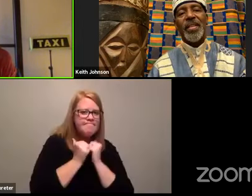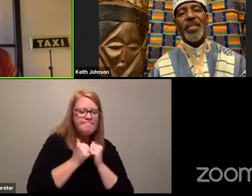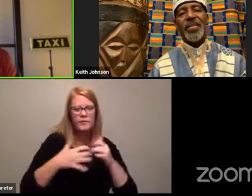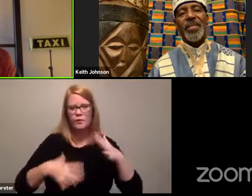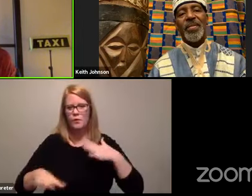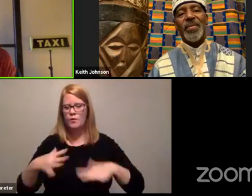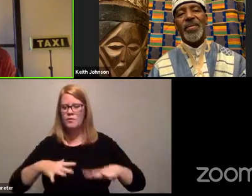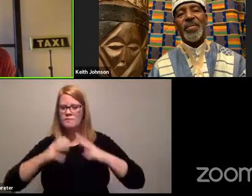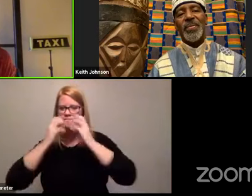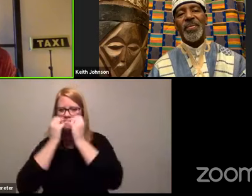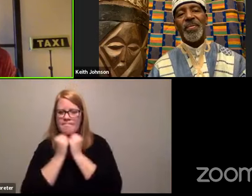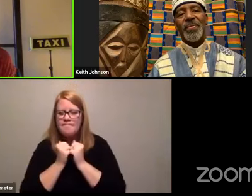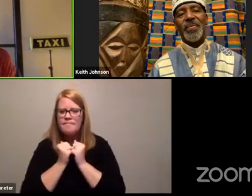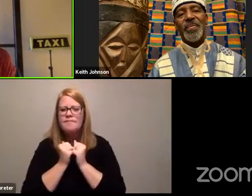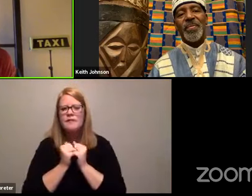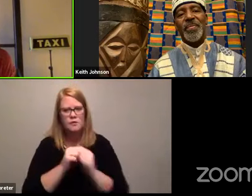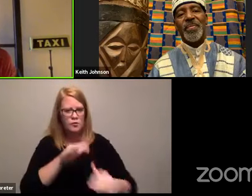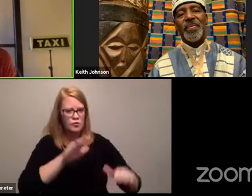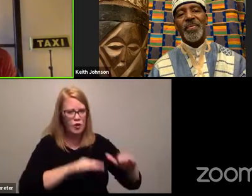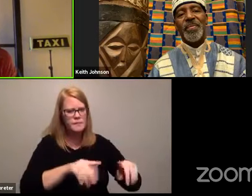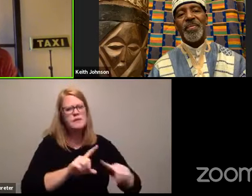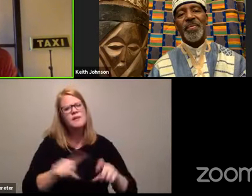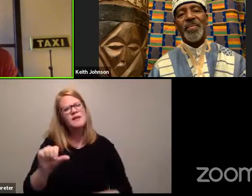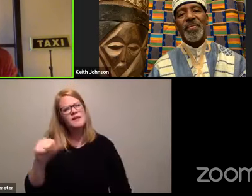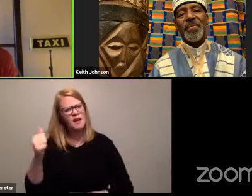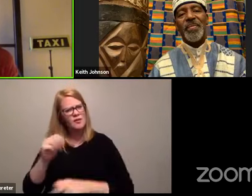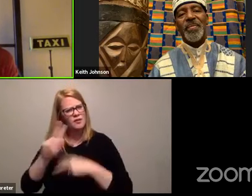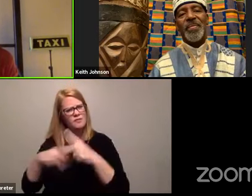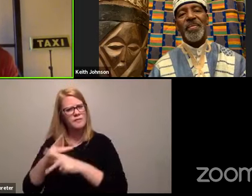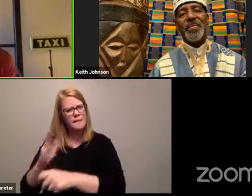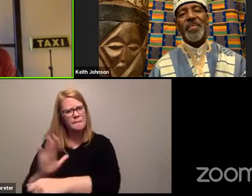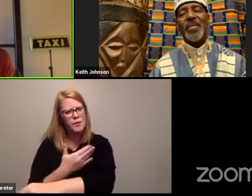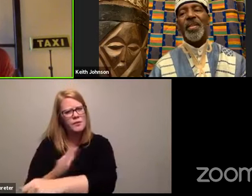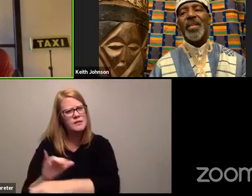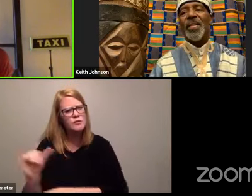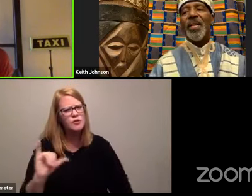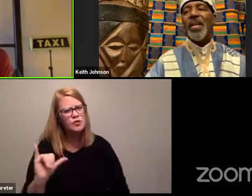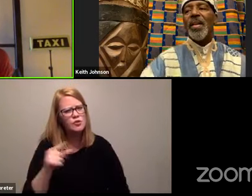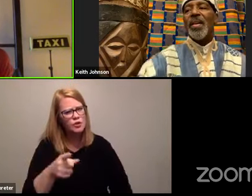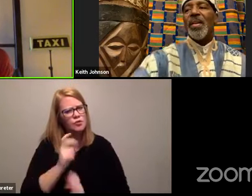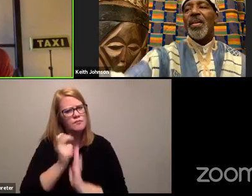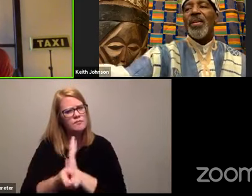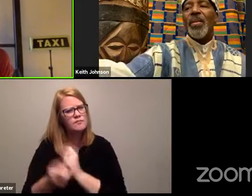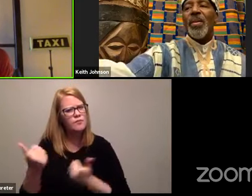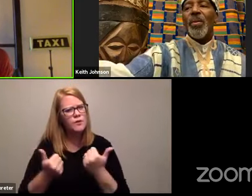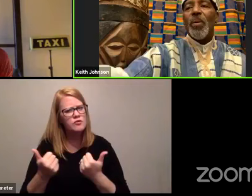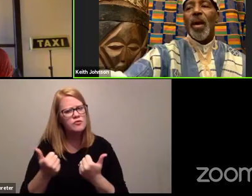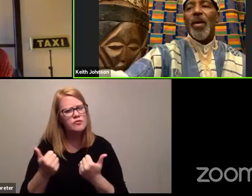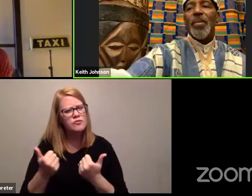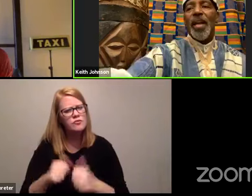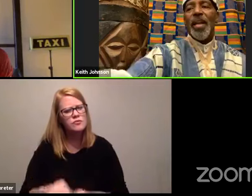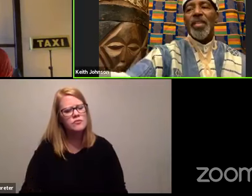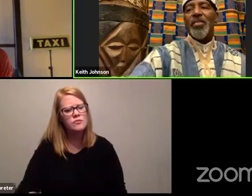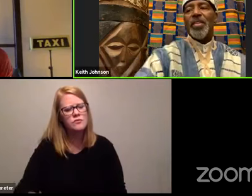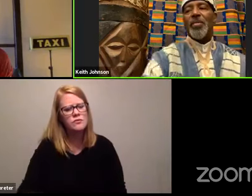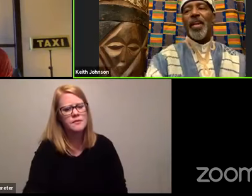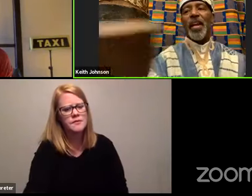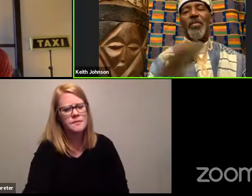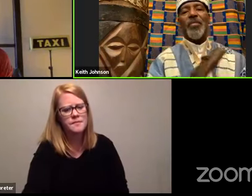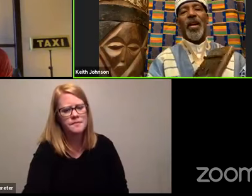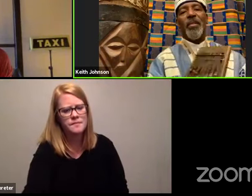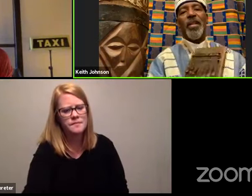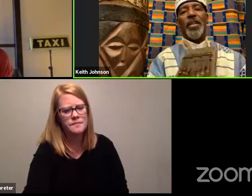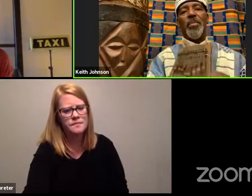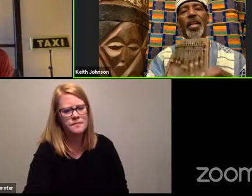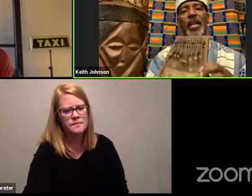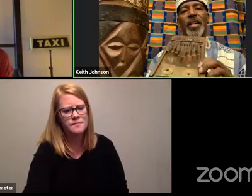did you follow those sounds and how to start playing those? Well, my interest